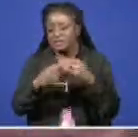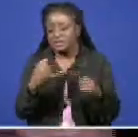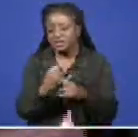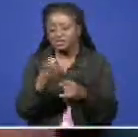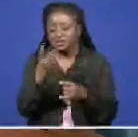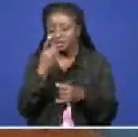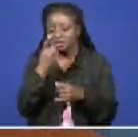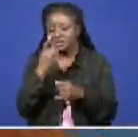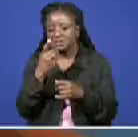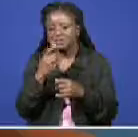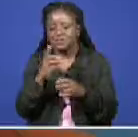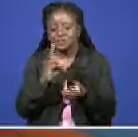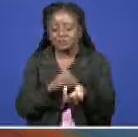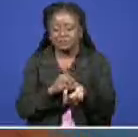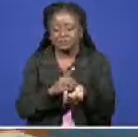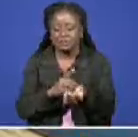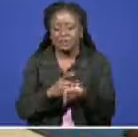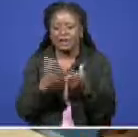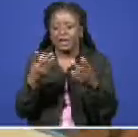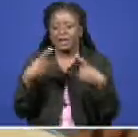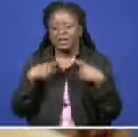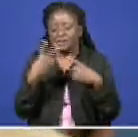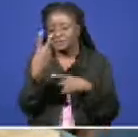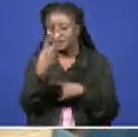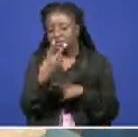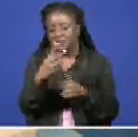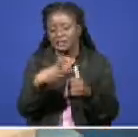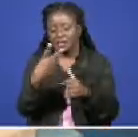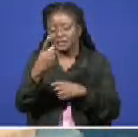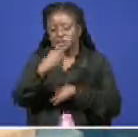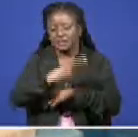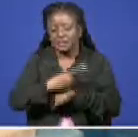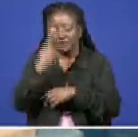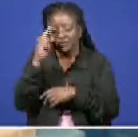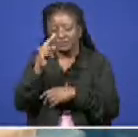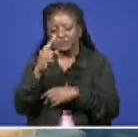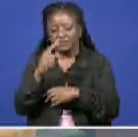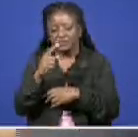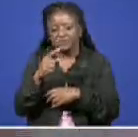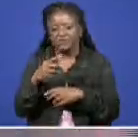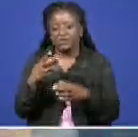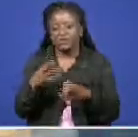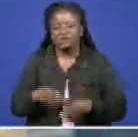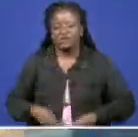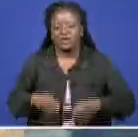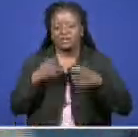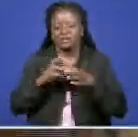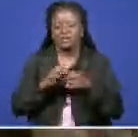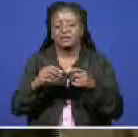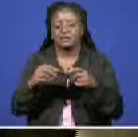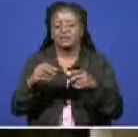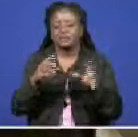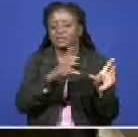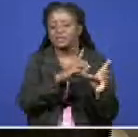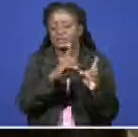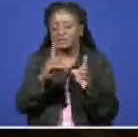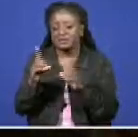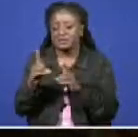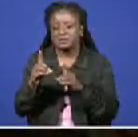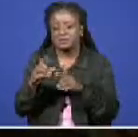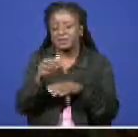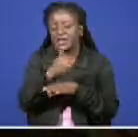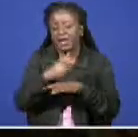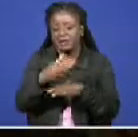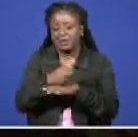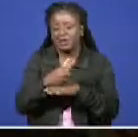day of dental care to displace residents of Abaco and Grand Bahama, as well as the general community. Over the next 2 days,